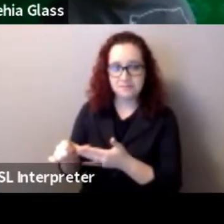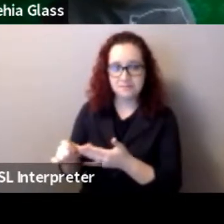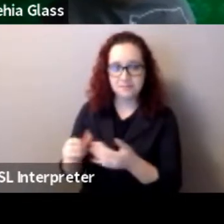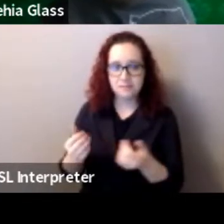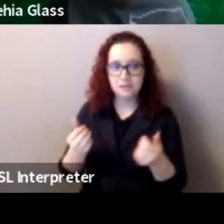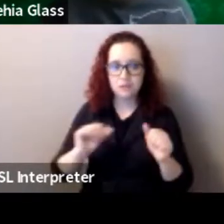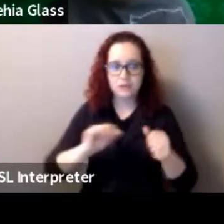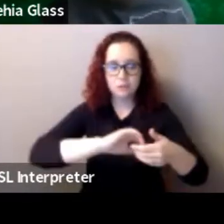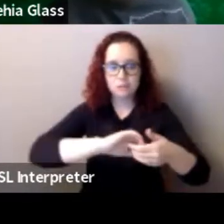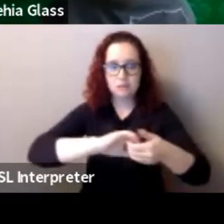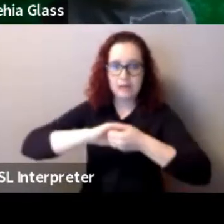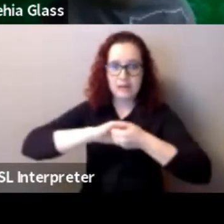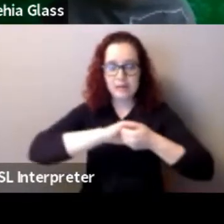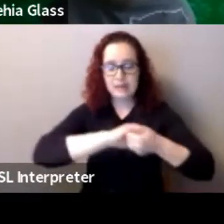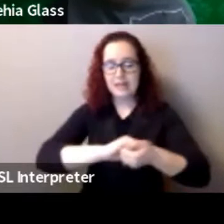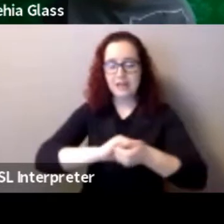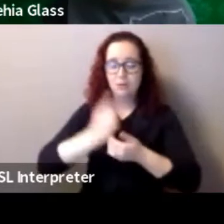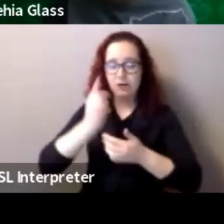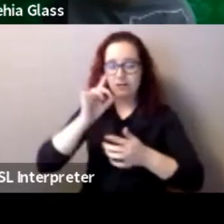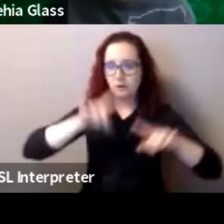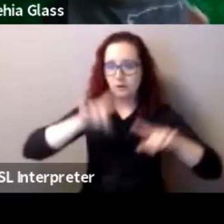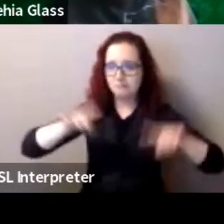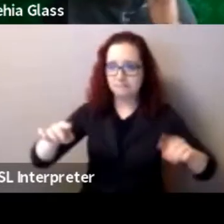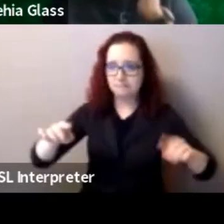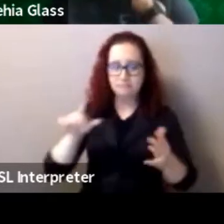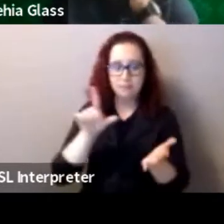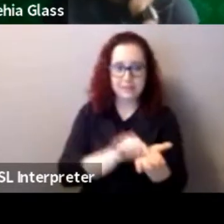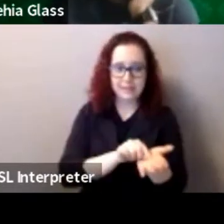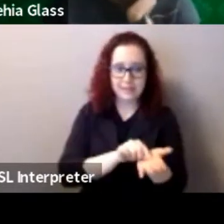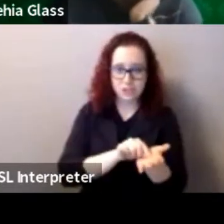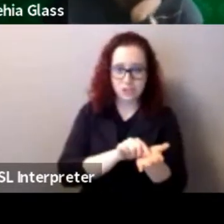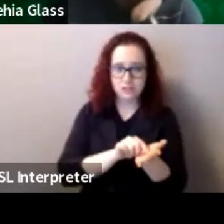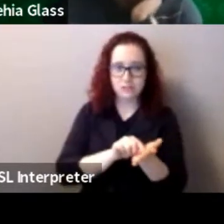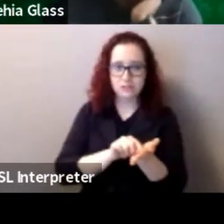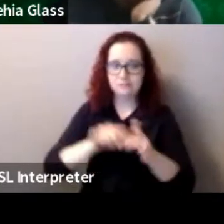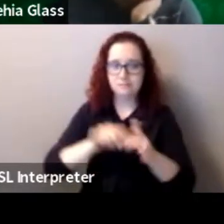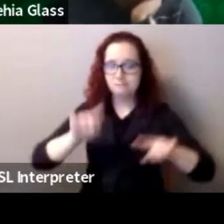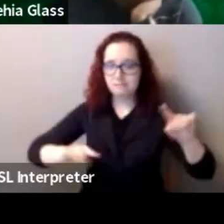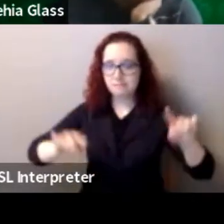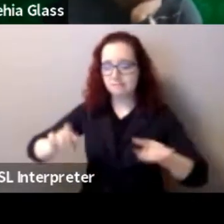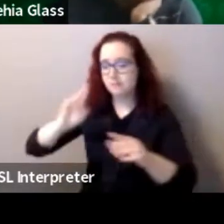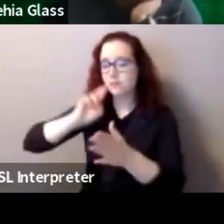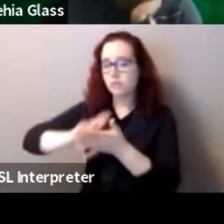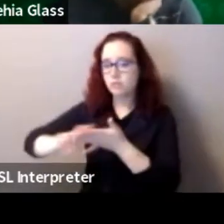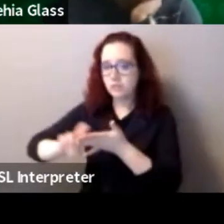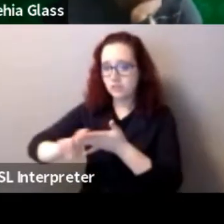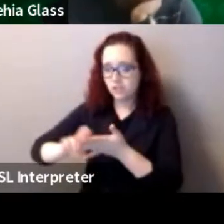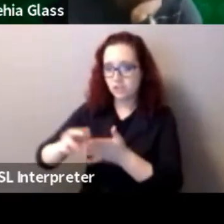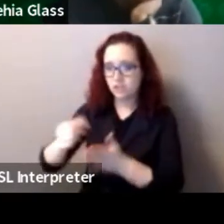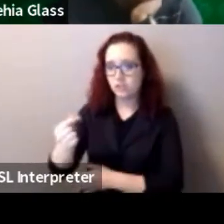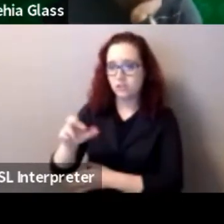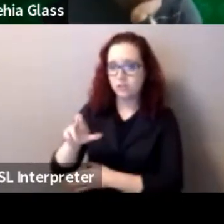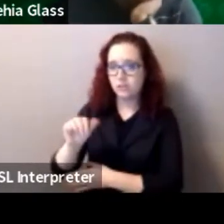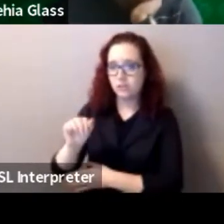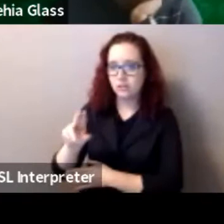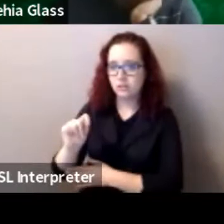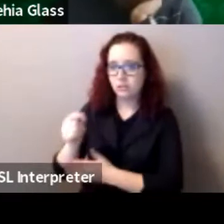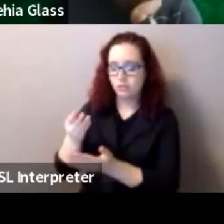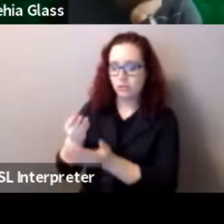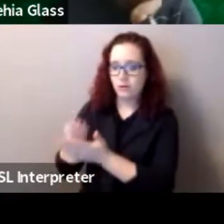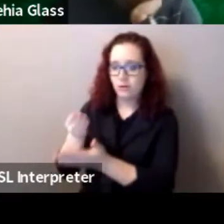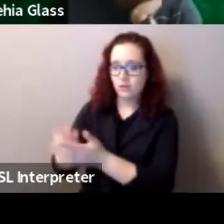collaborating in various publications and various research and grant applications as a